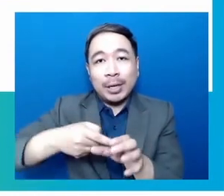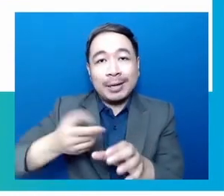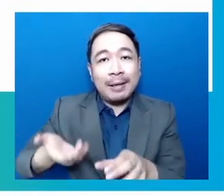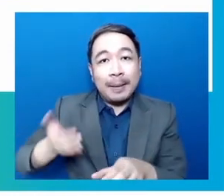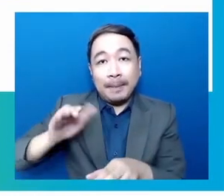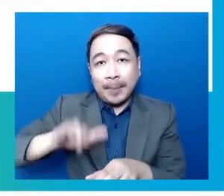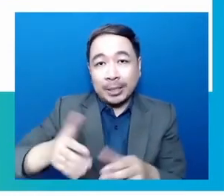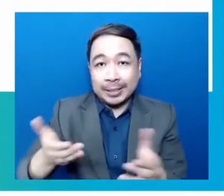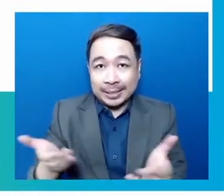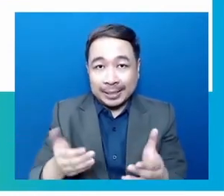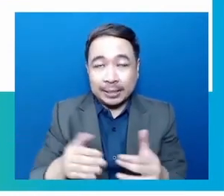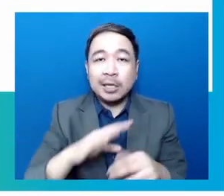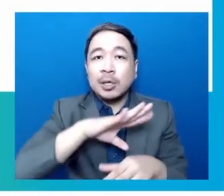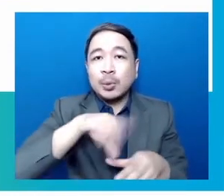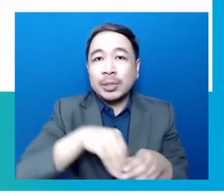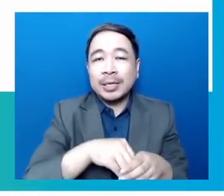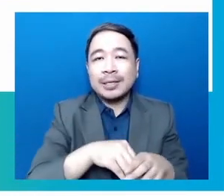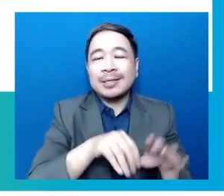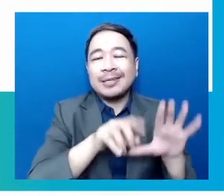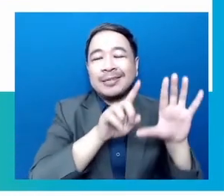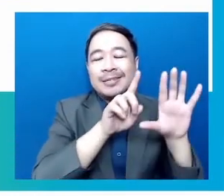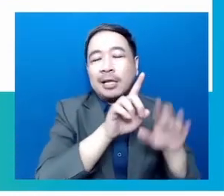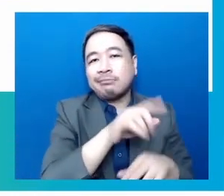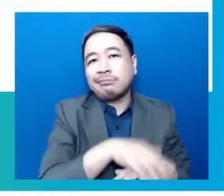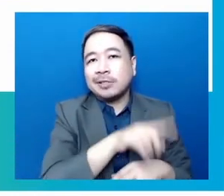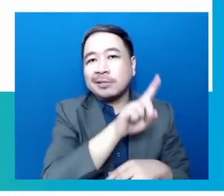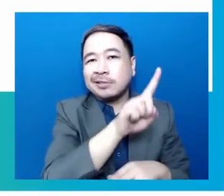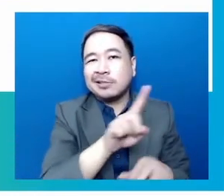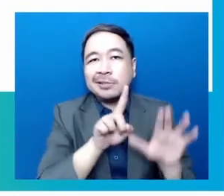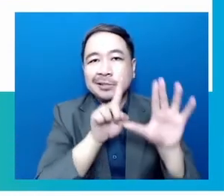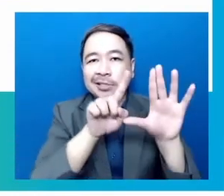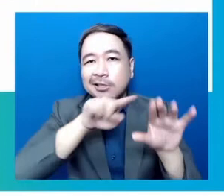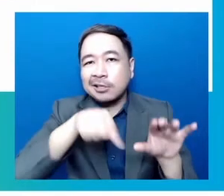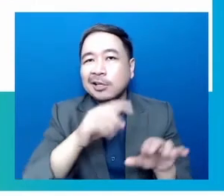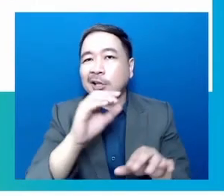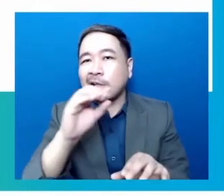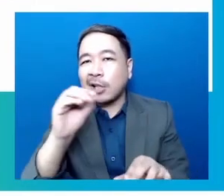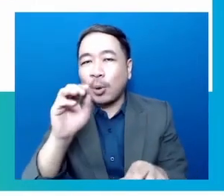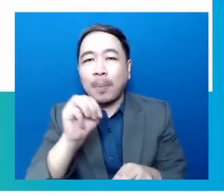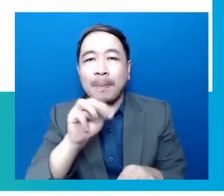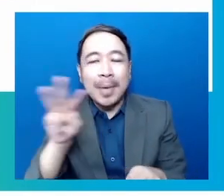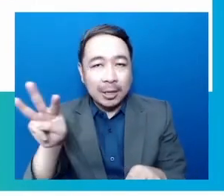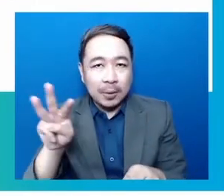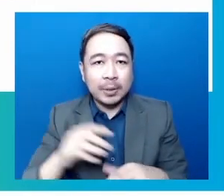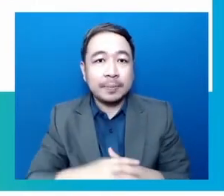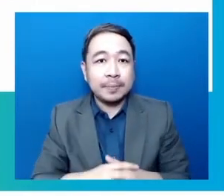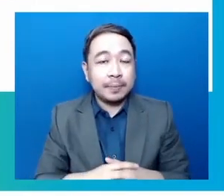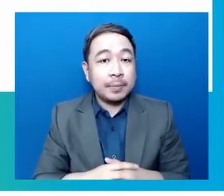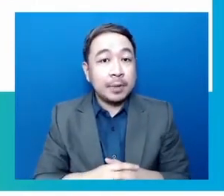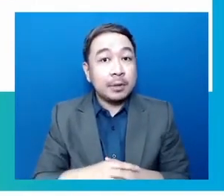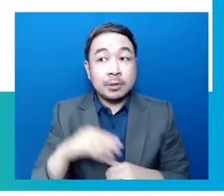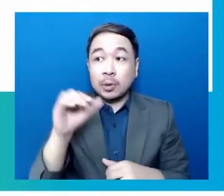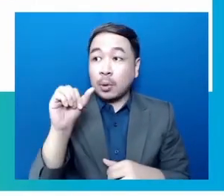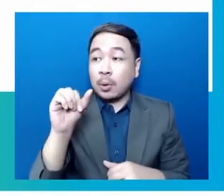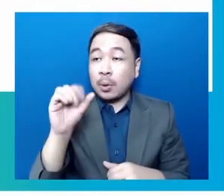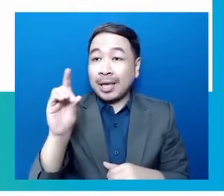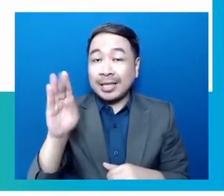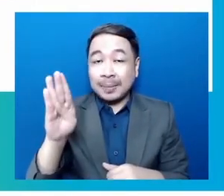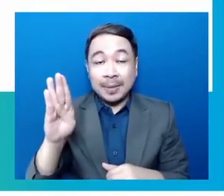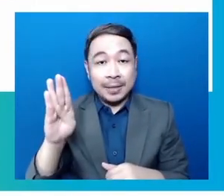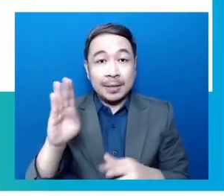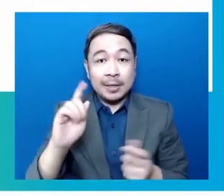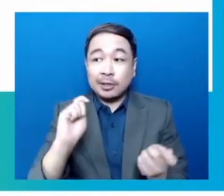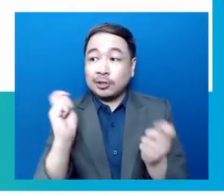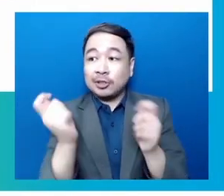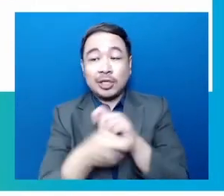1,630 megawatt expensive LNG-based power plants. So ADB has recently moved to LNG